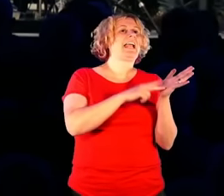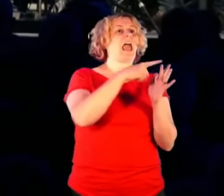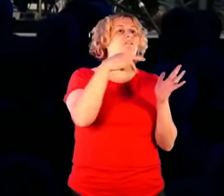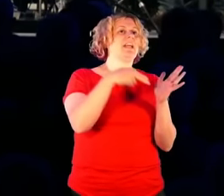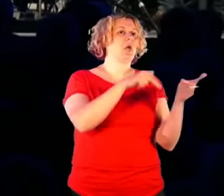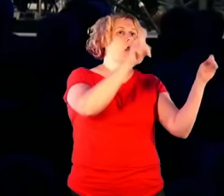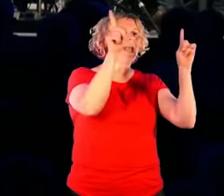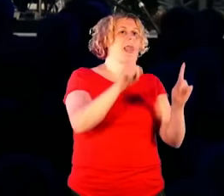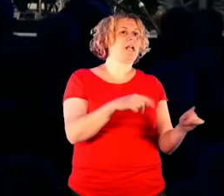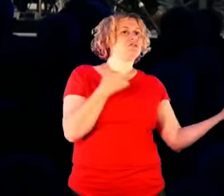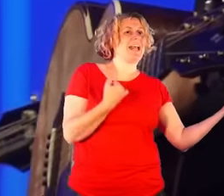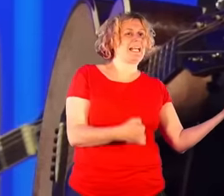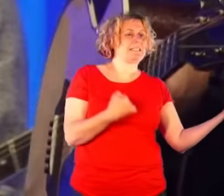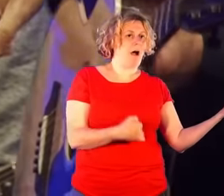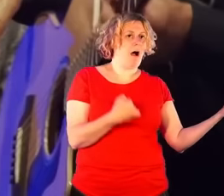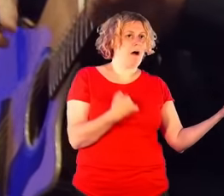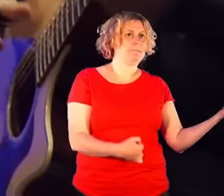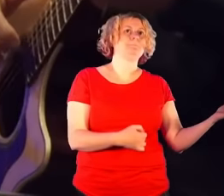over here.